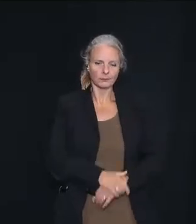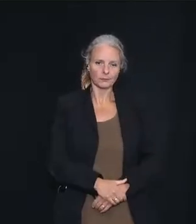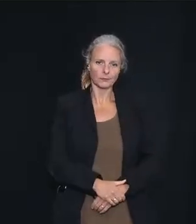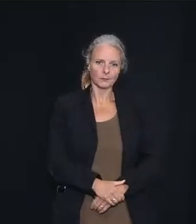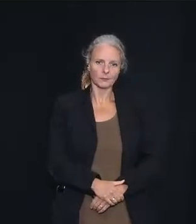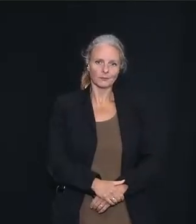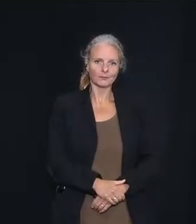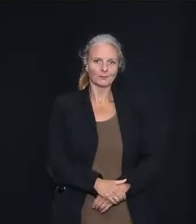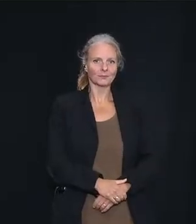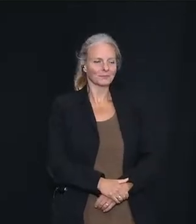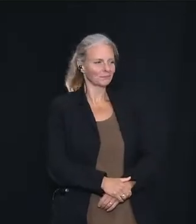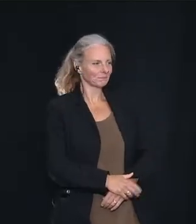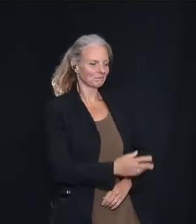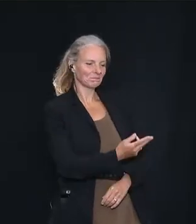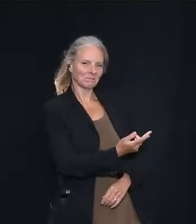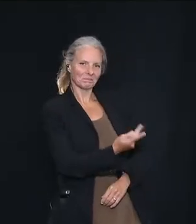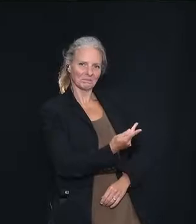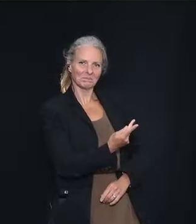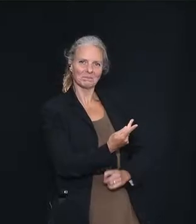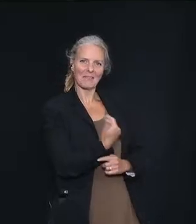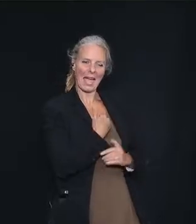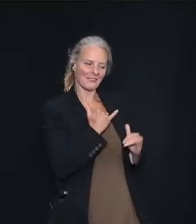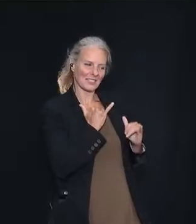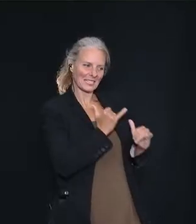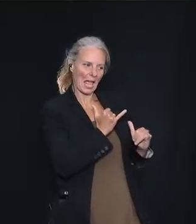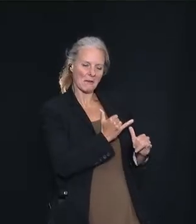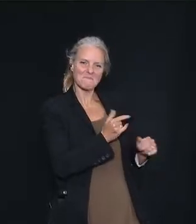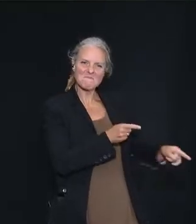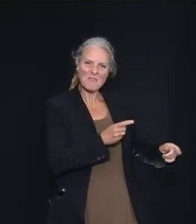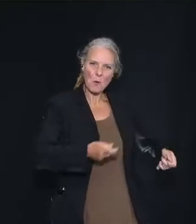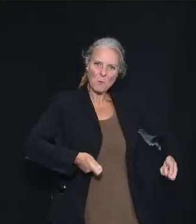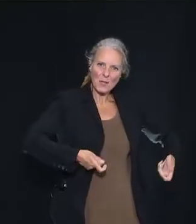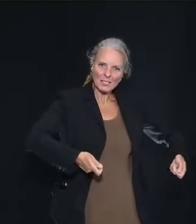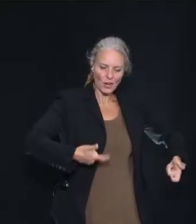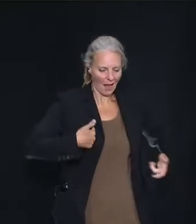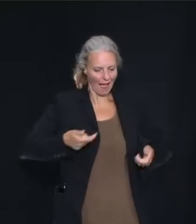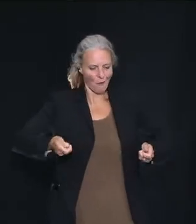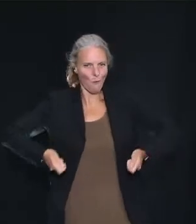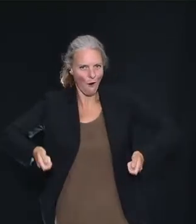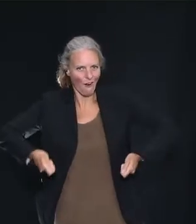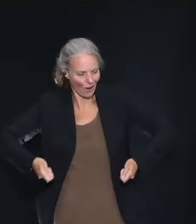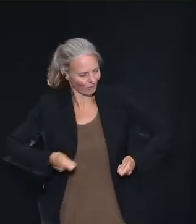We have something in common. You have your wheelchair, and I've got my walker.